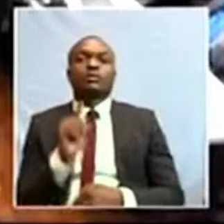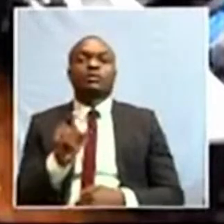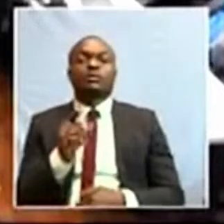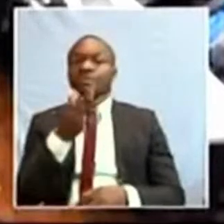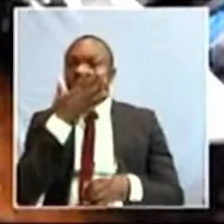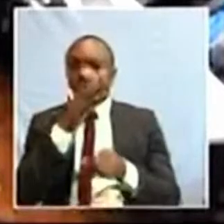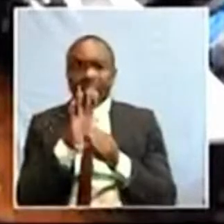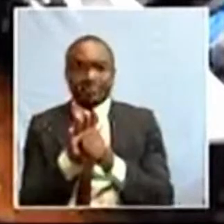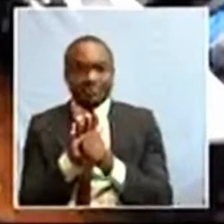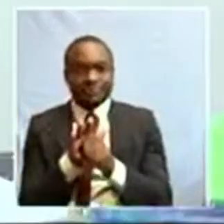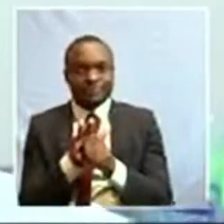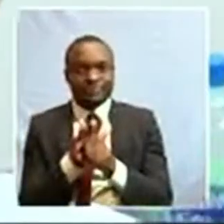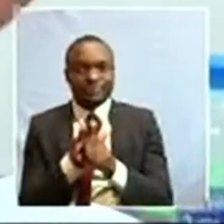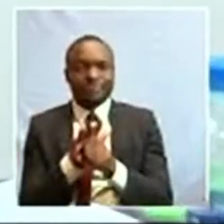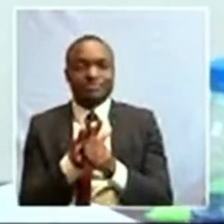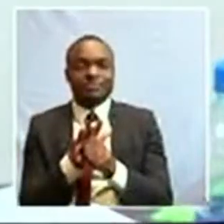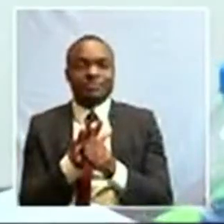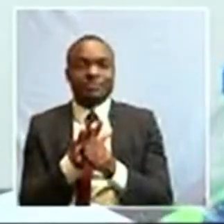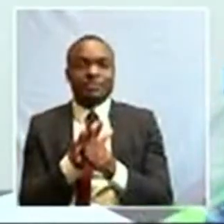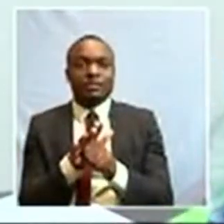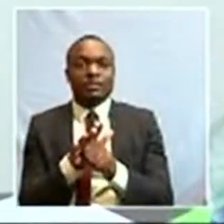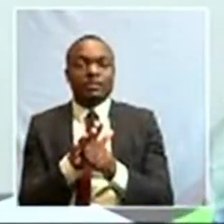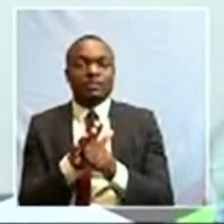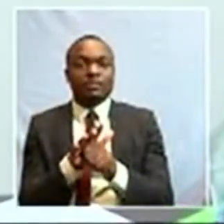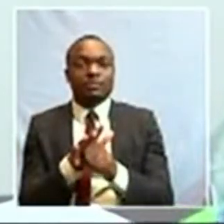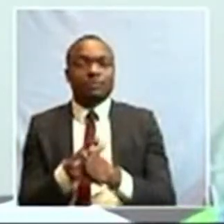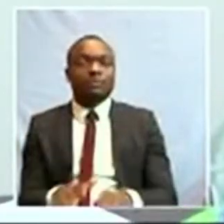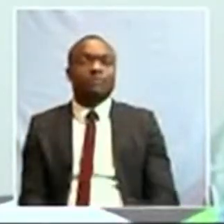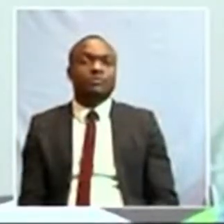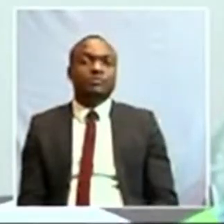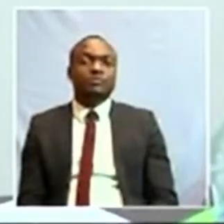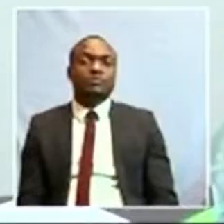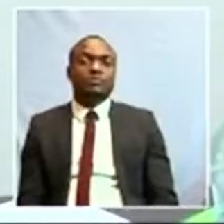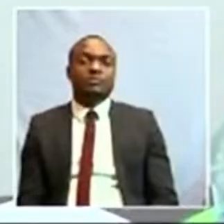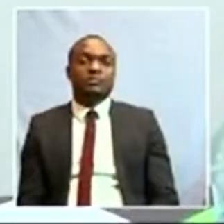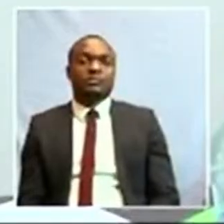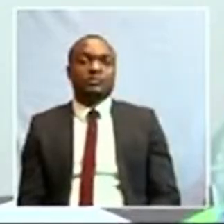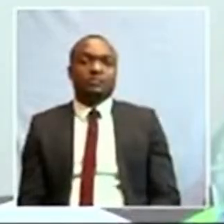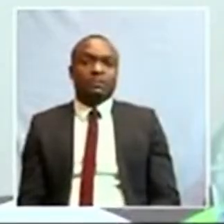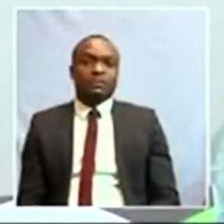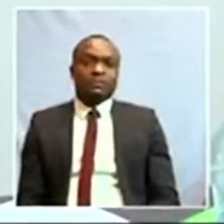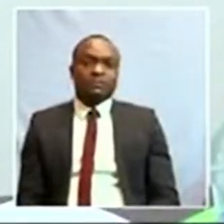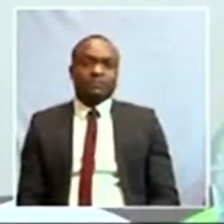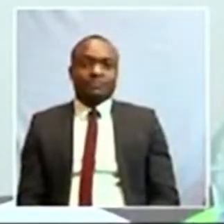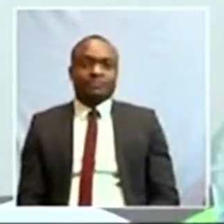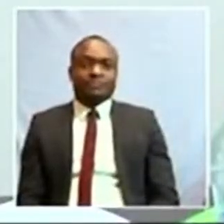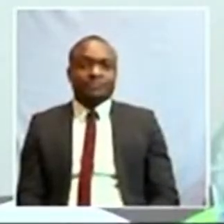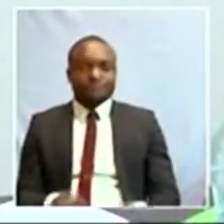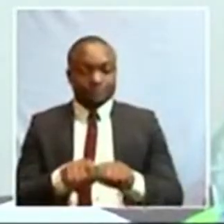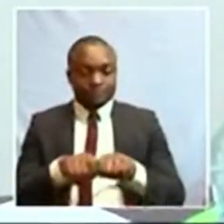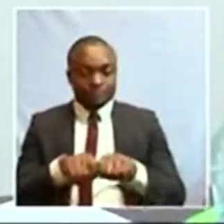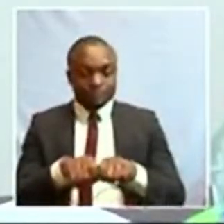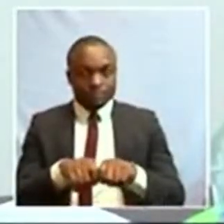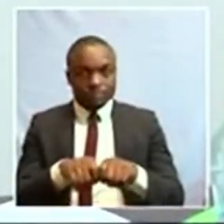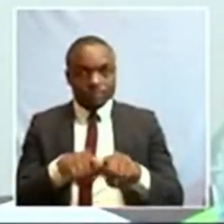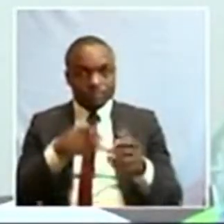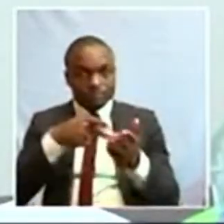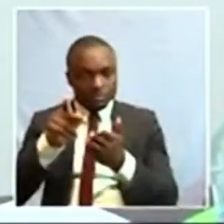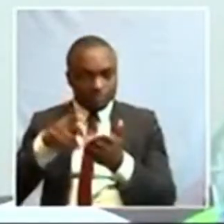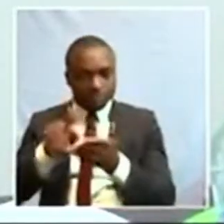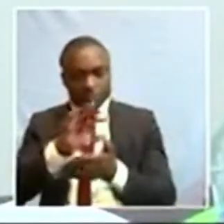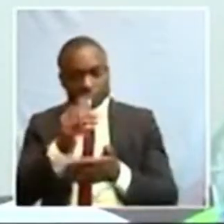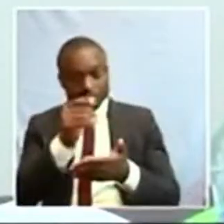committed to break the statutory obligations that you are owing. We would like to